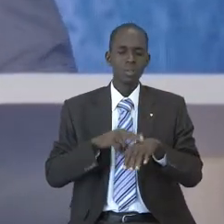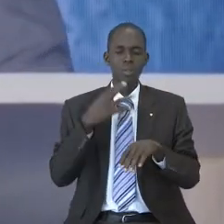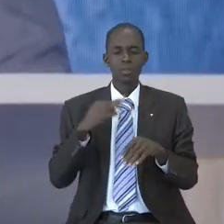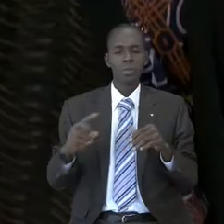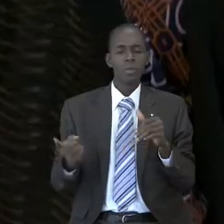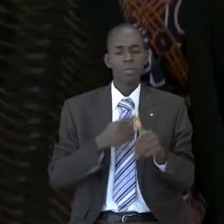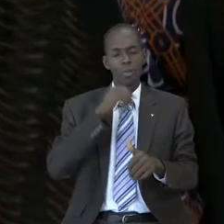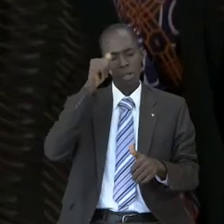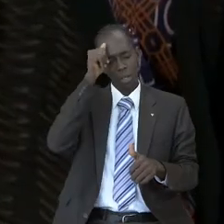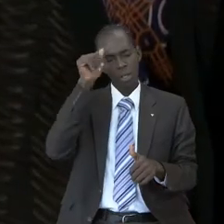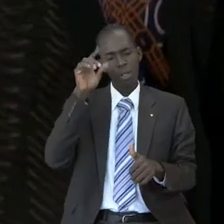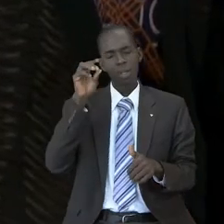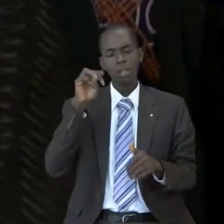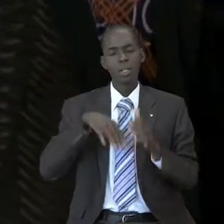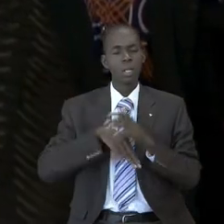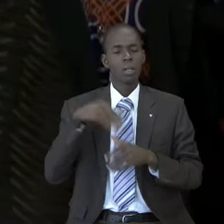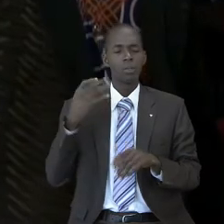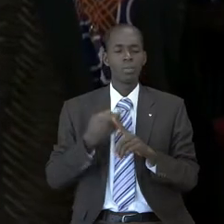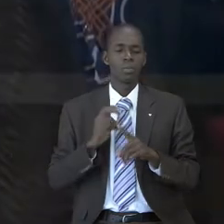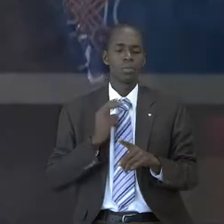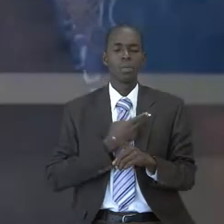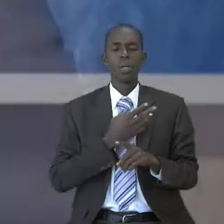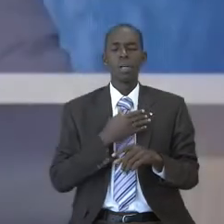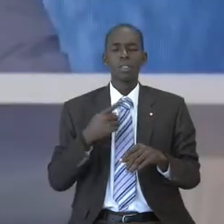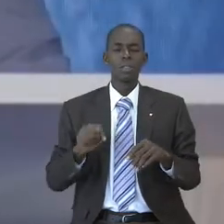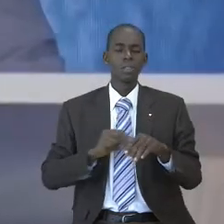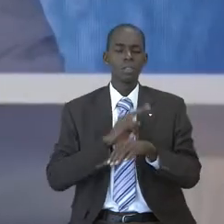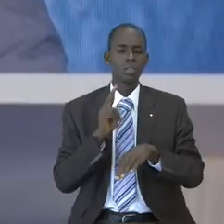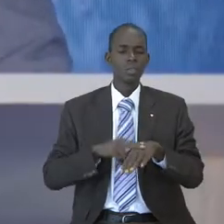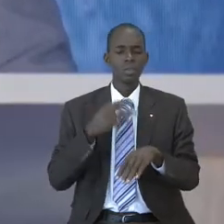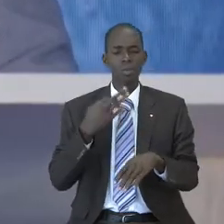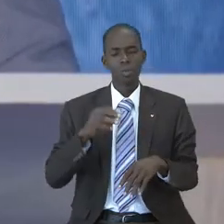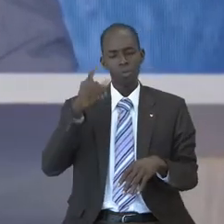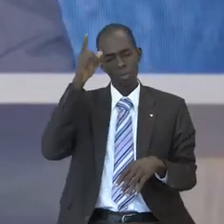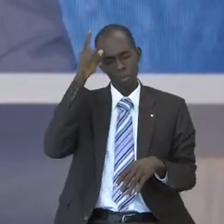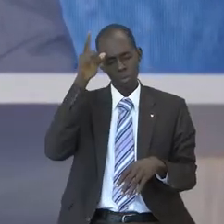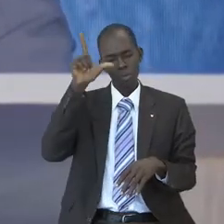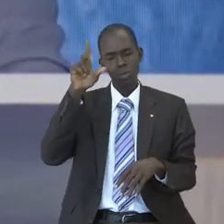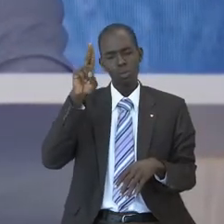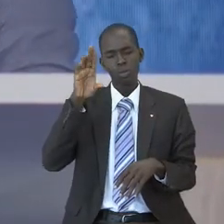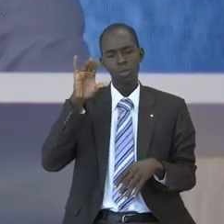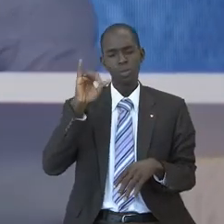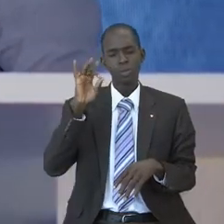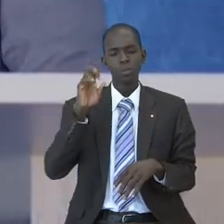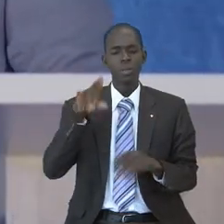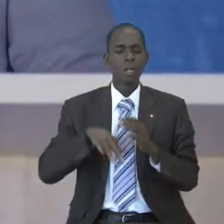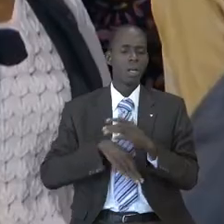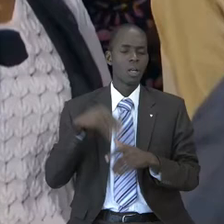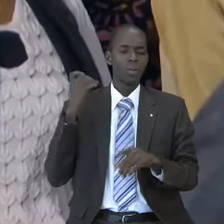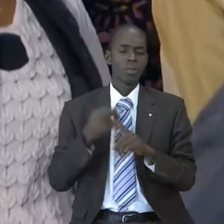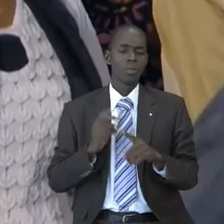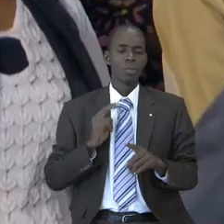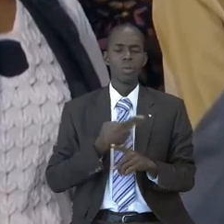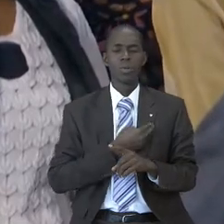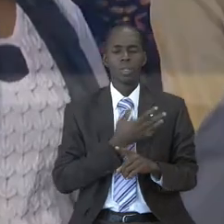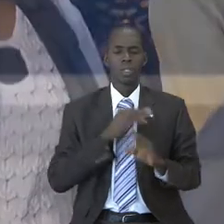away from us, and the nature of Lucifer away from every one of us, and give